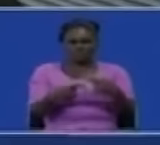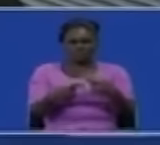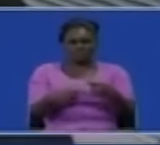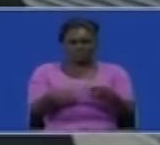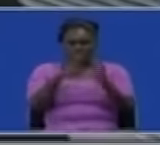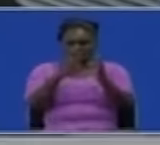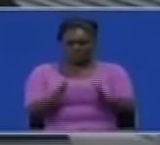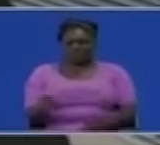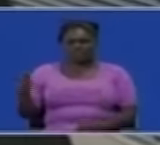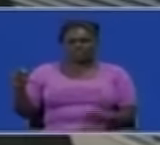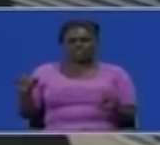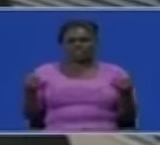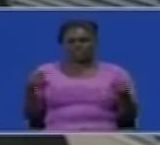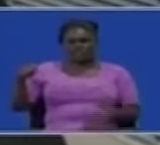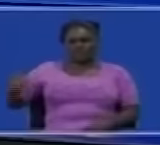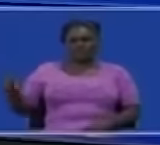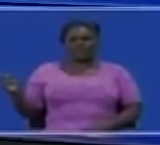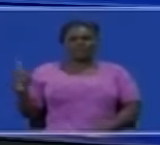Muremi Mwangi, KTN News, in Nairobi.